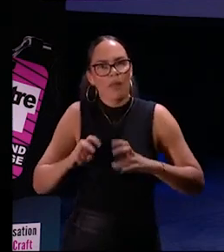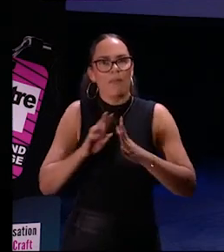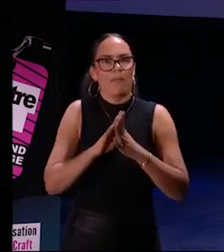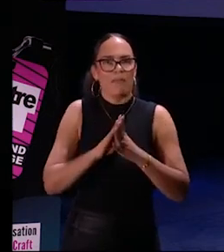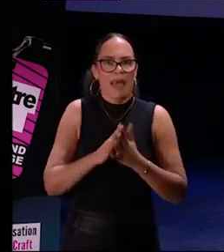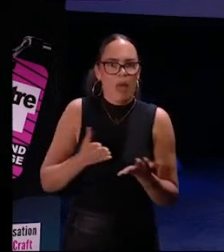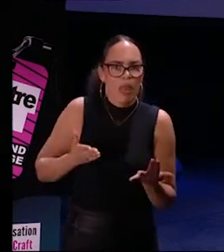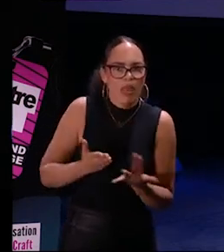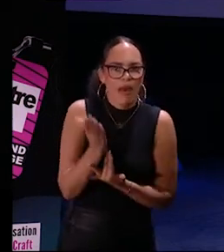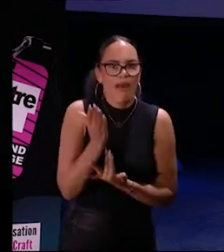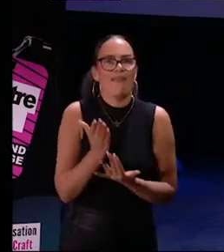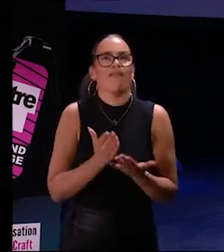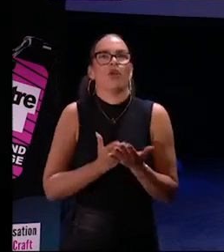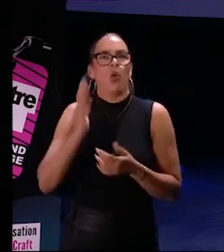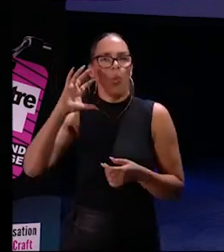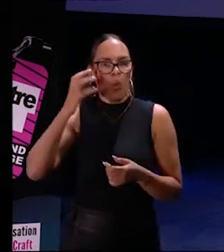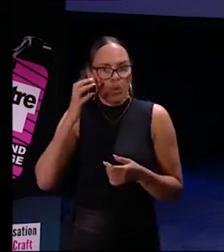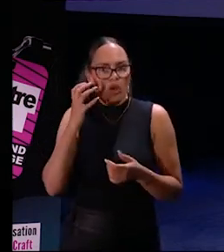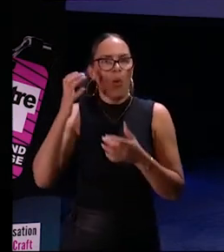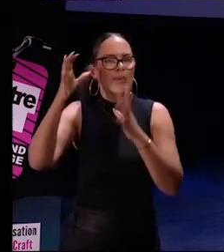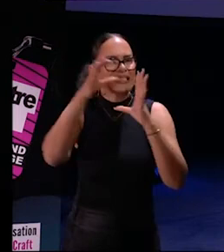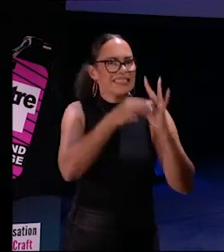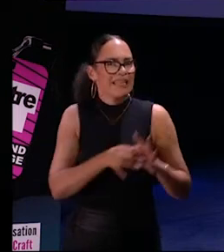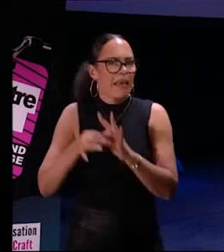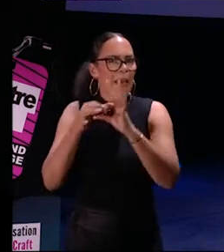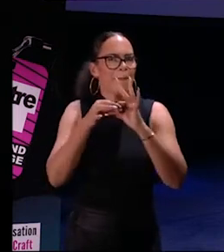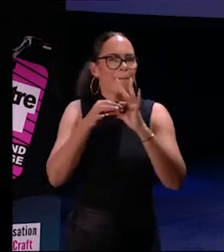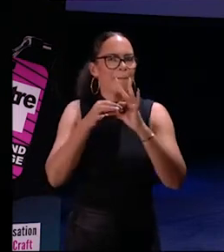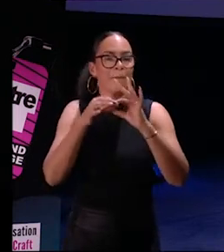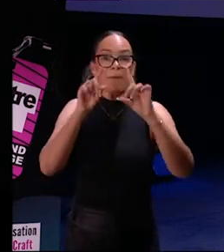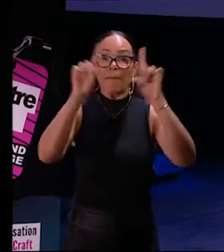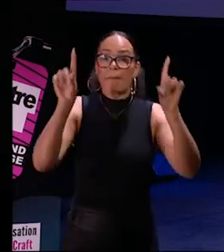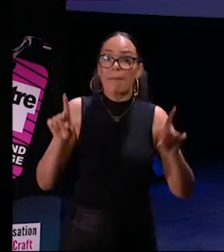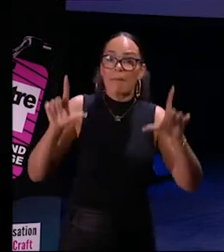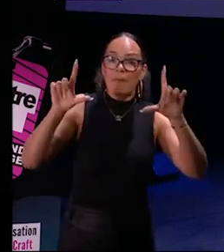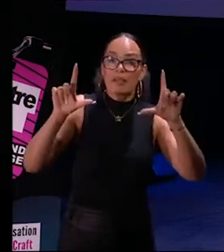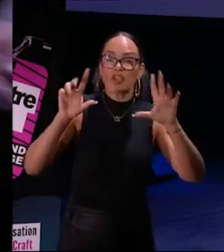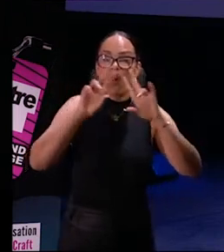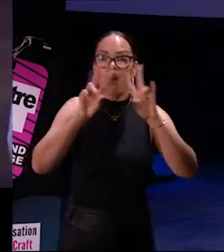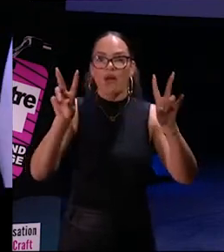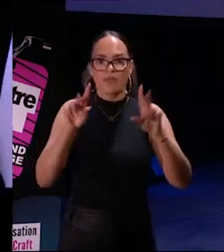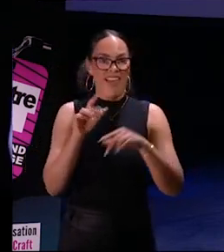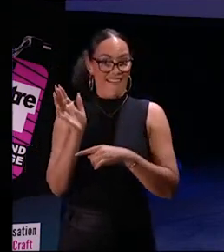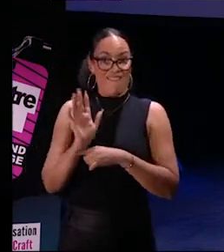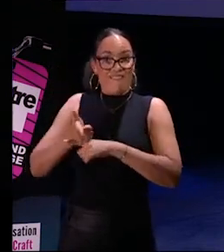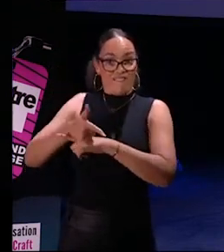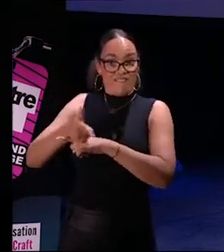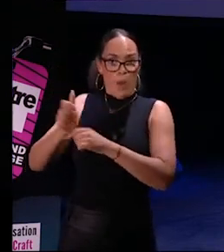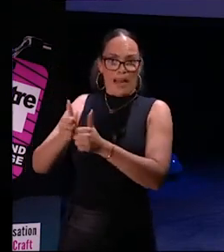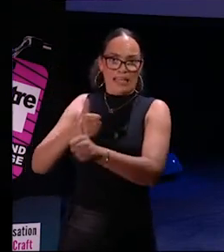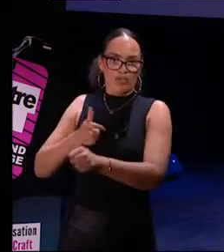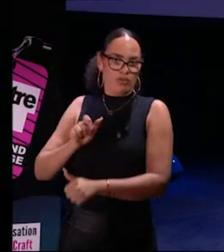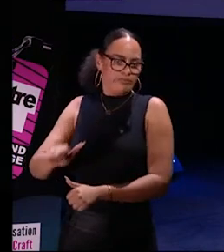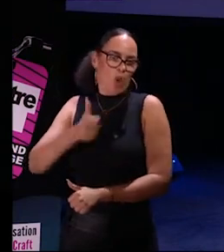is the latency like for audio, syncing up with pictures as well. People in the film industry do it all the time, but this was all new